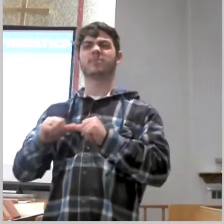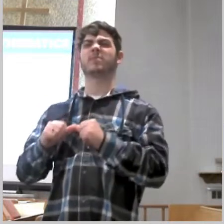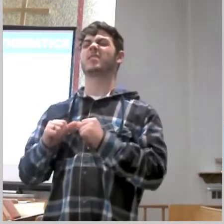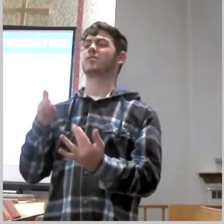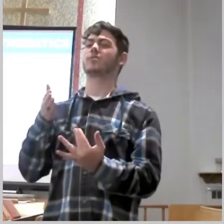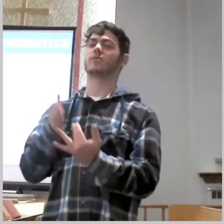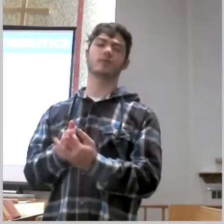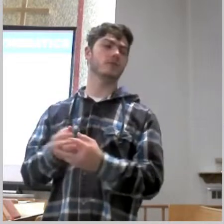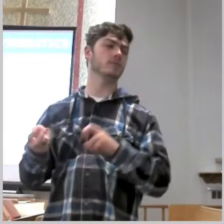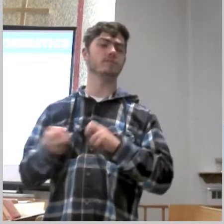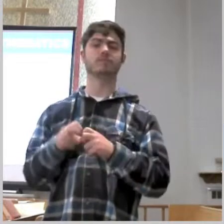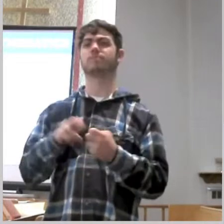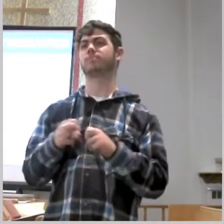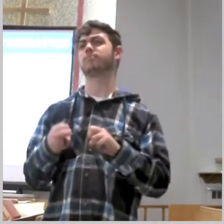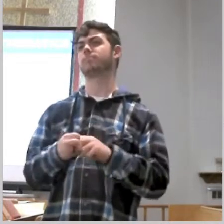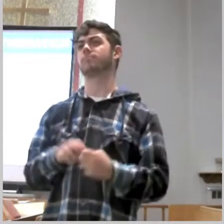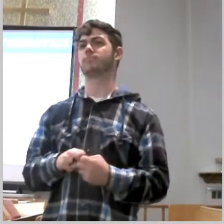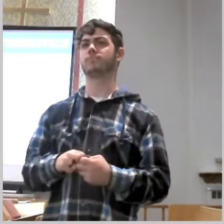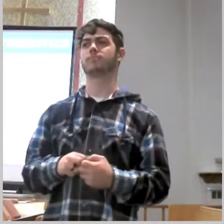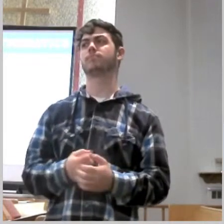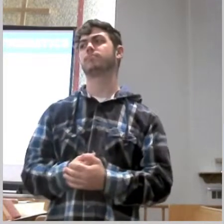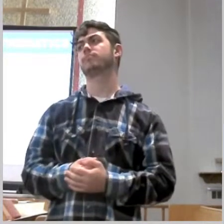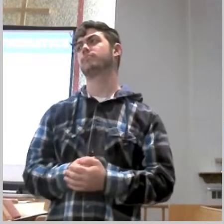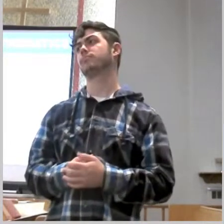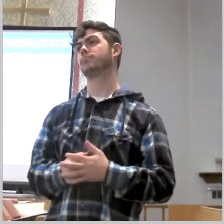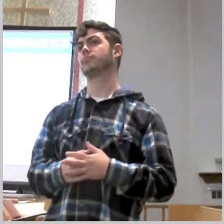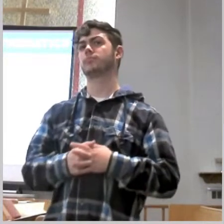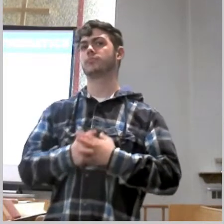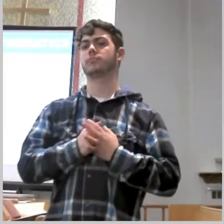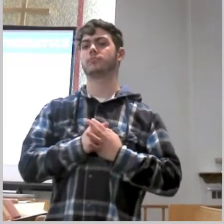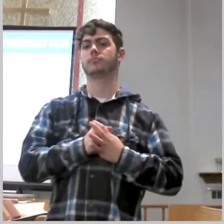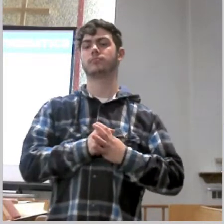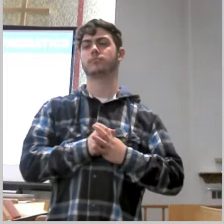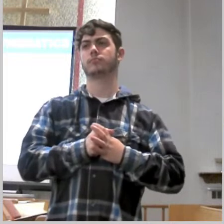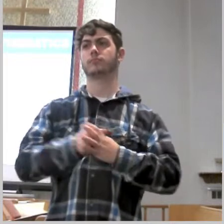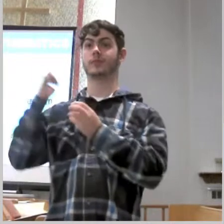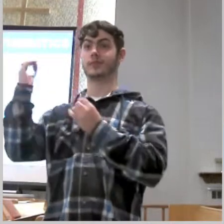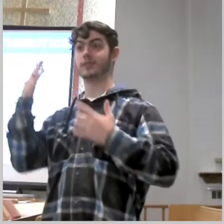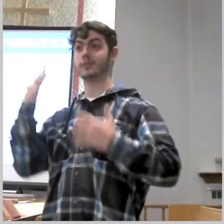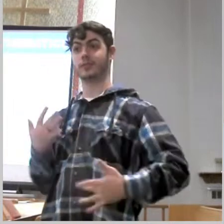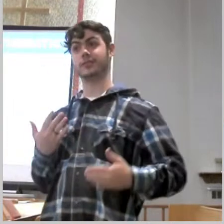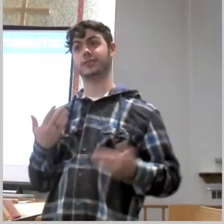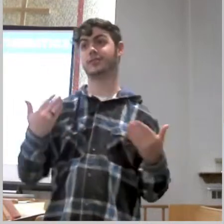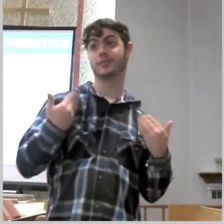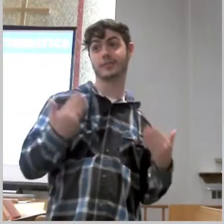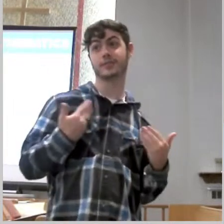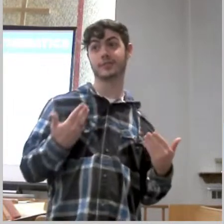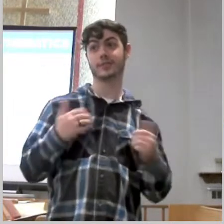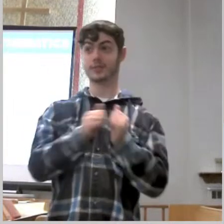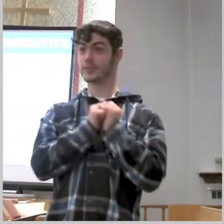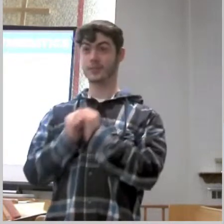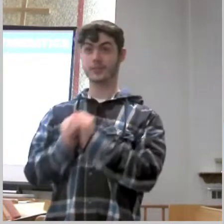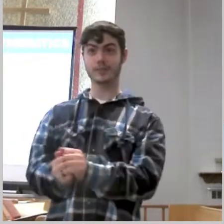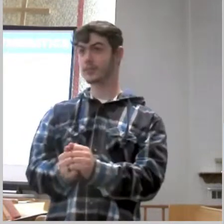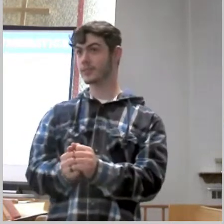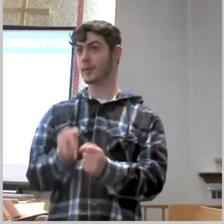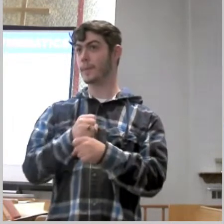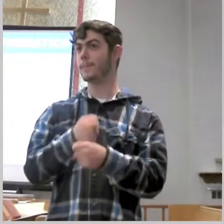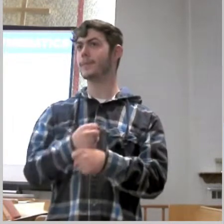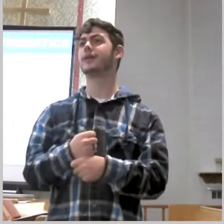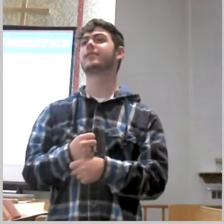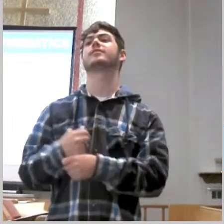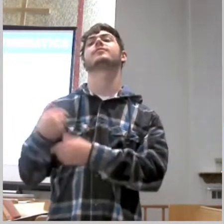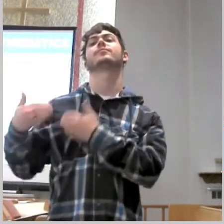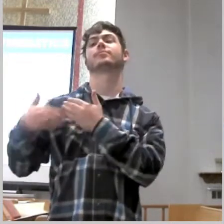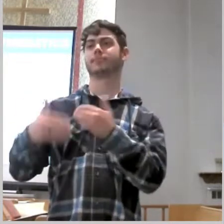most tense and difficult moments in your life. When you couple those two together, you will automatically be a generous person. That's what we're going